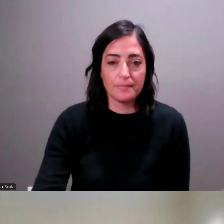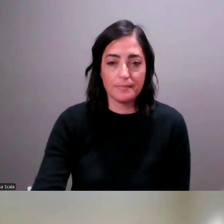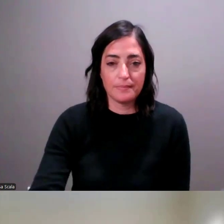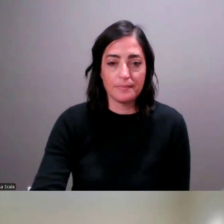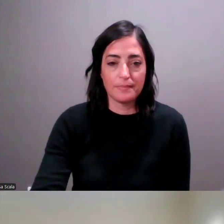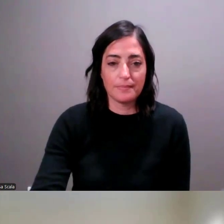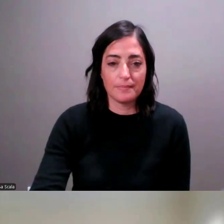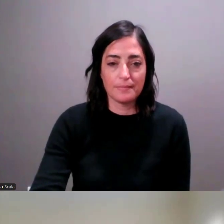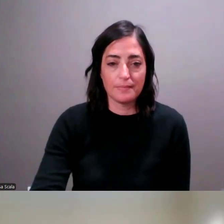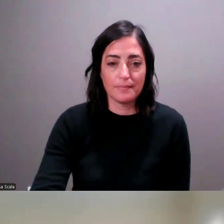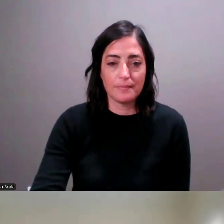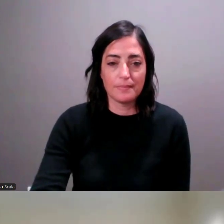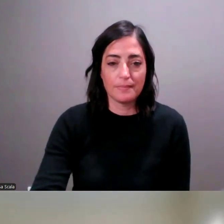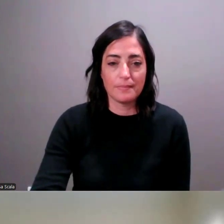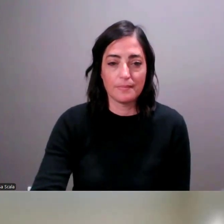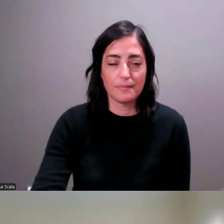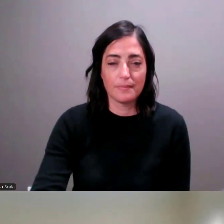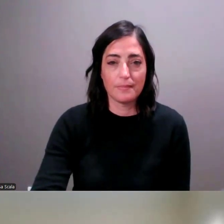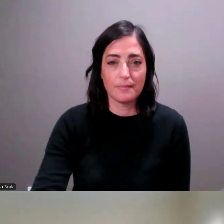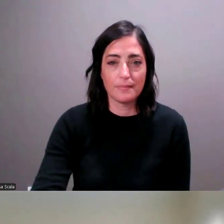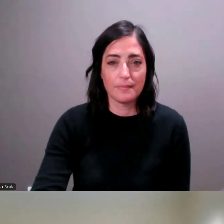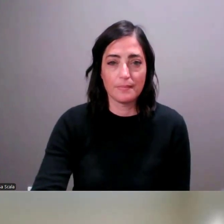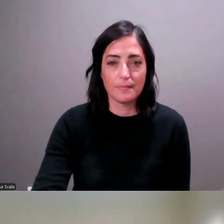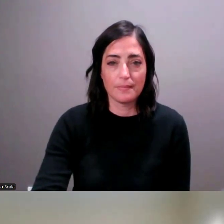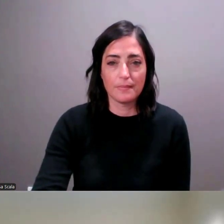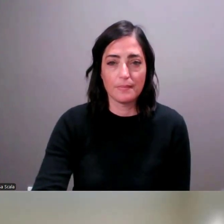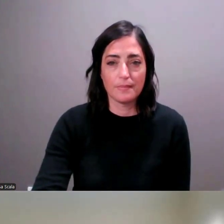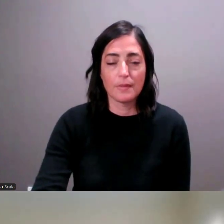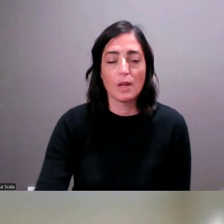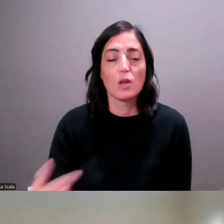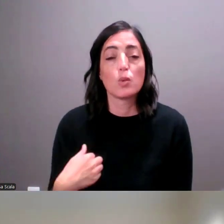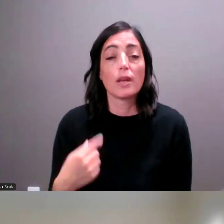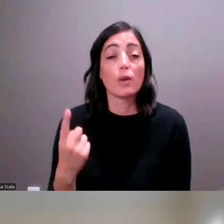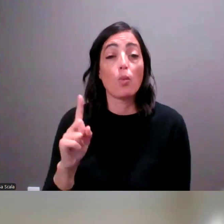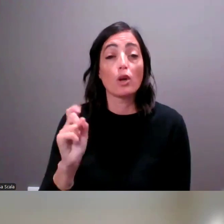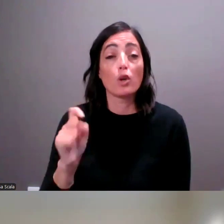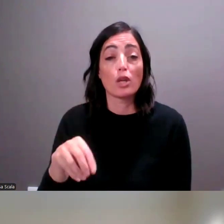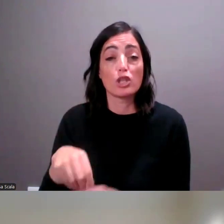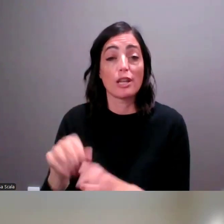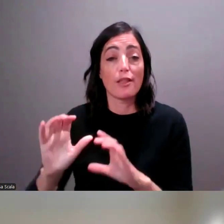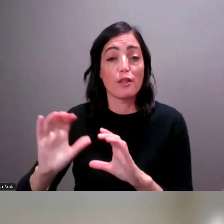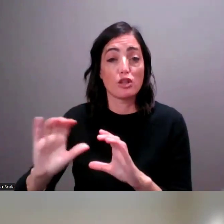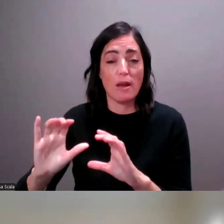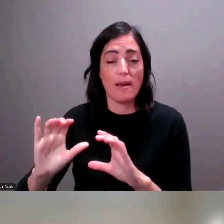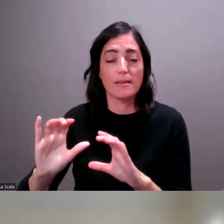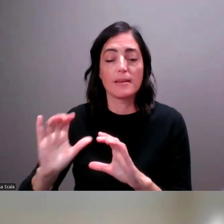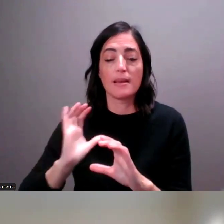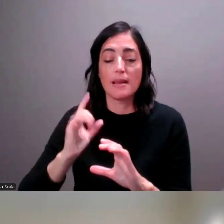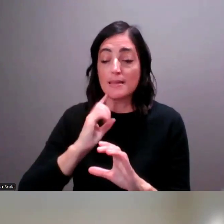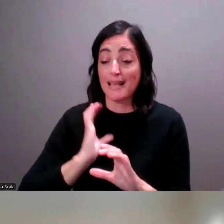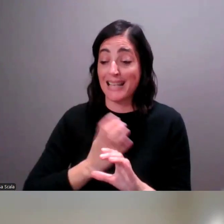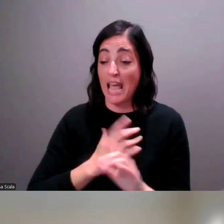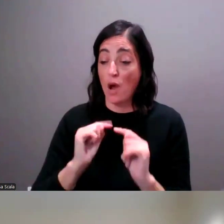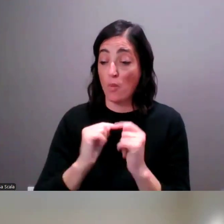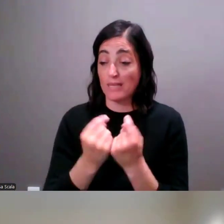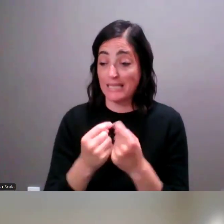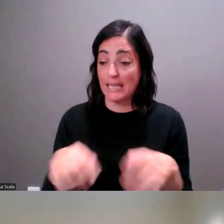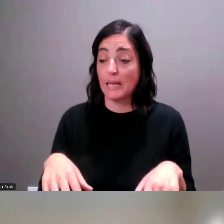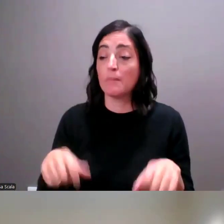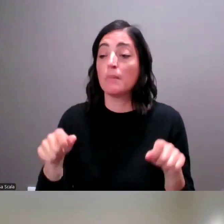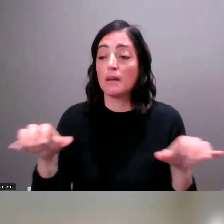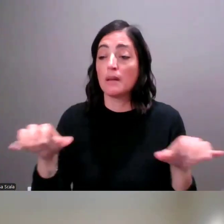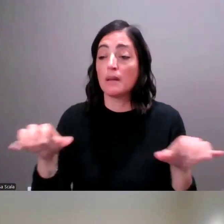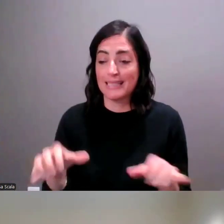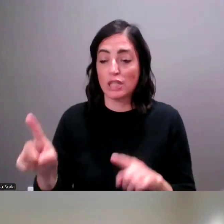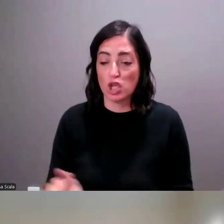Great. So we have one question in the chat. Our team conducted a